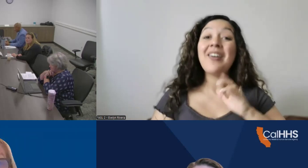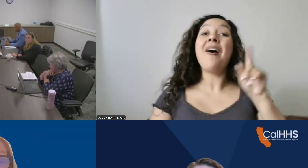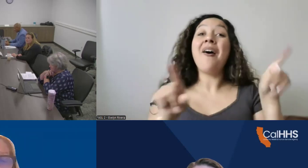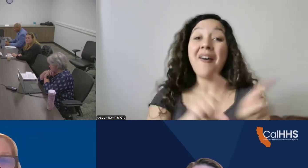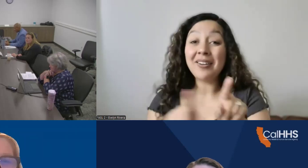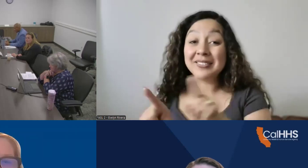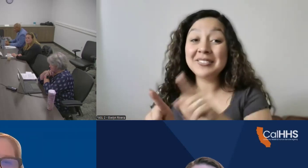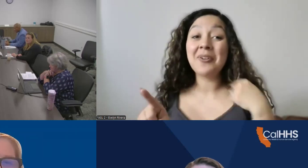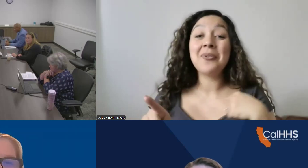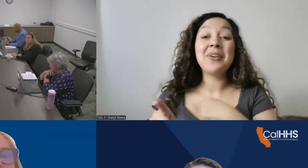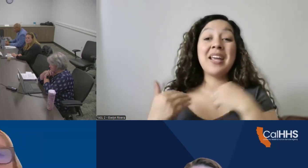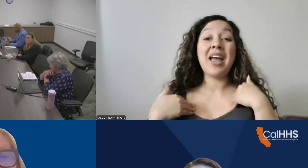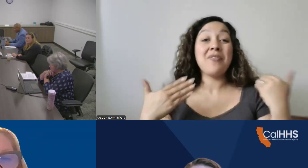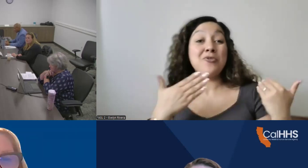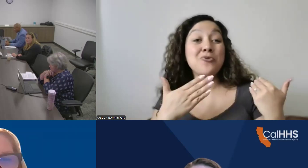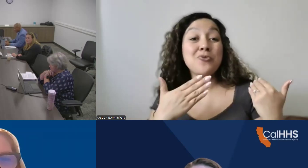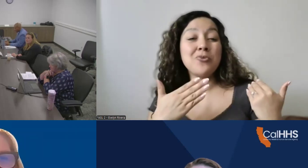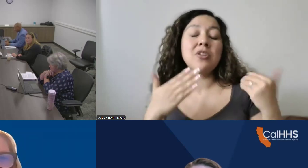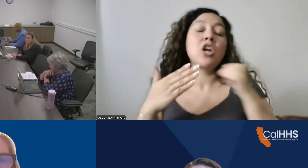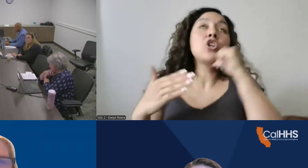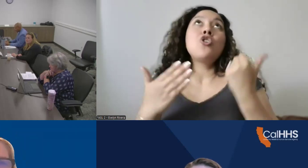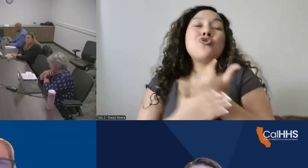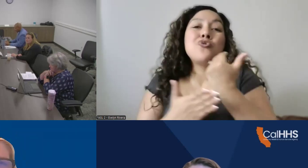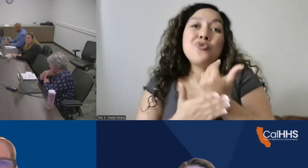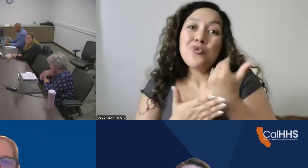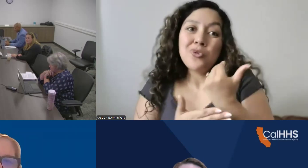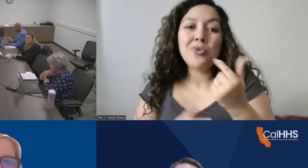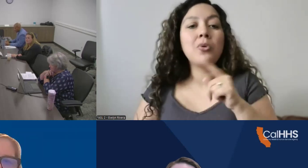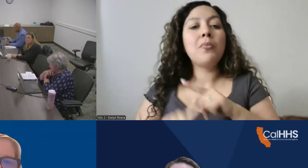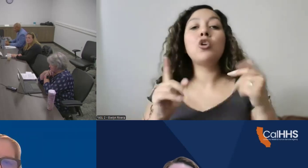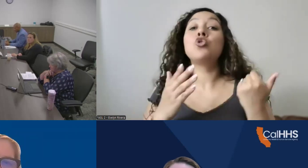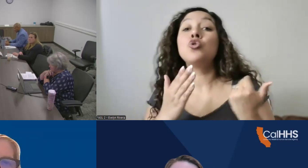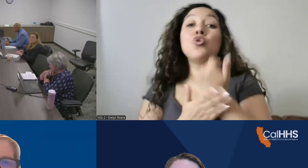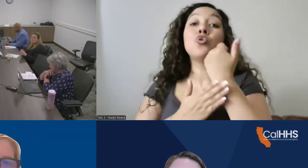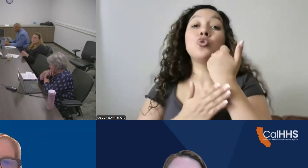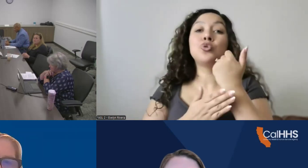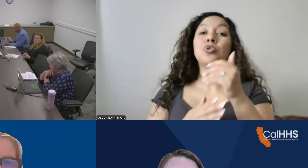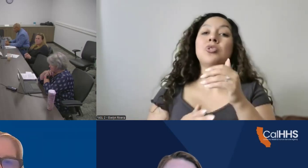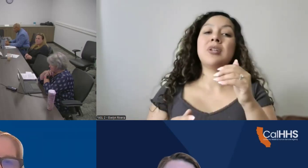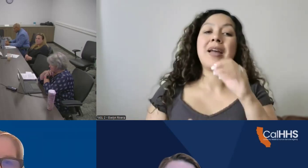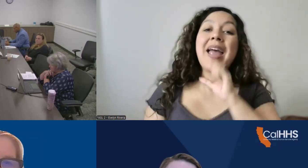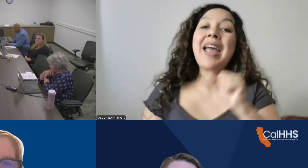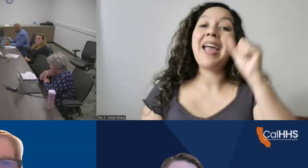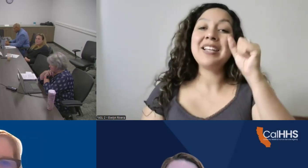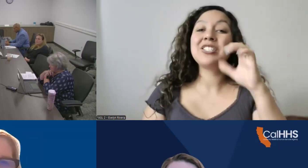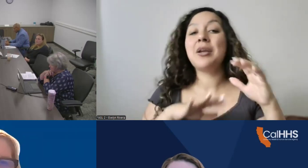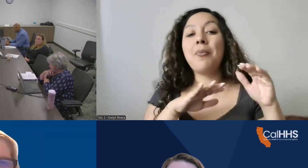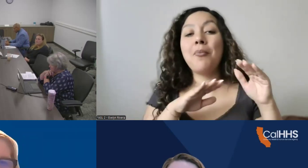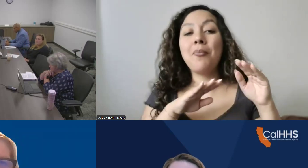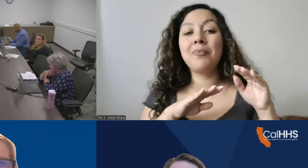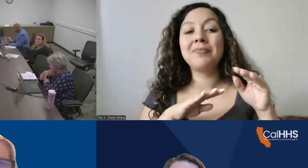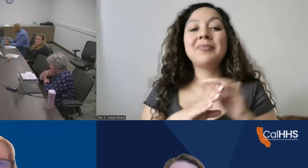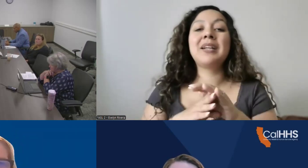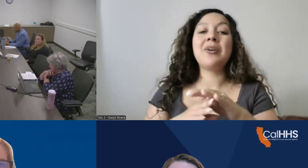new, not new to the Health and Human Services Agency, but new to the aging portfolio. Deborah Cooper, welcome to